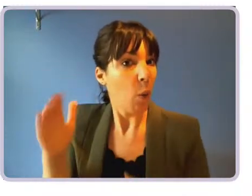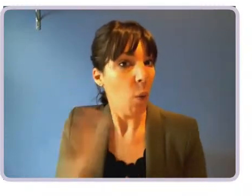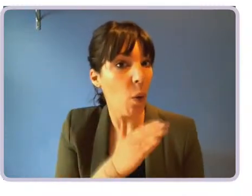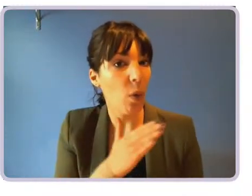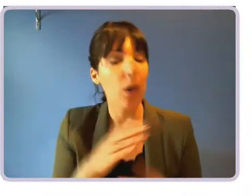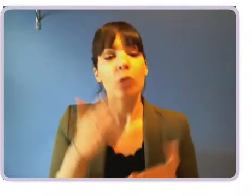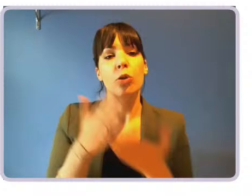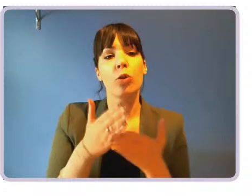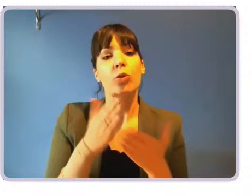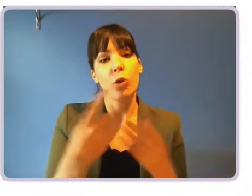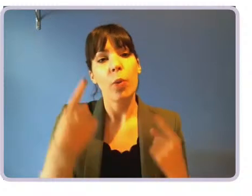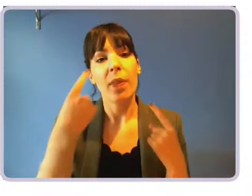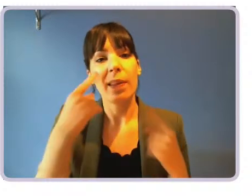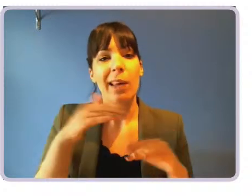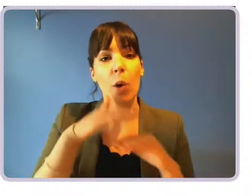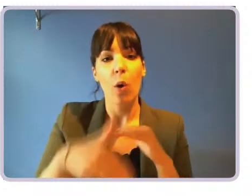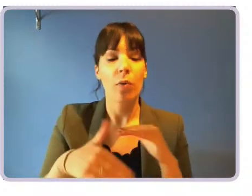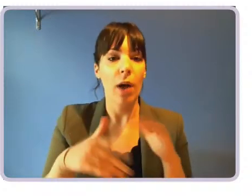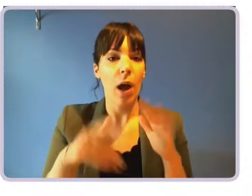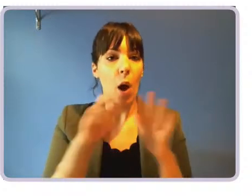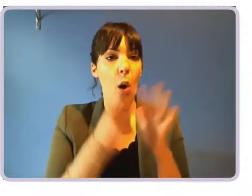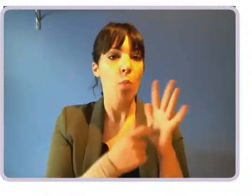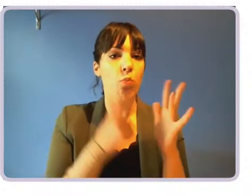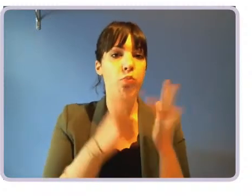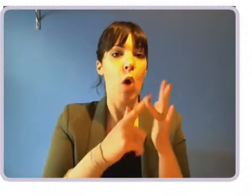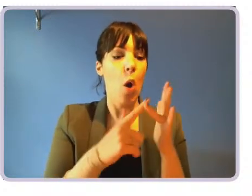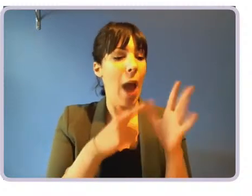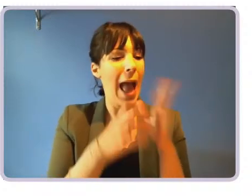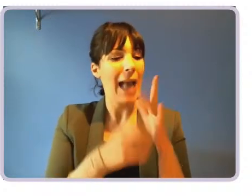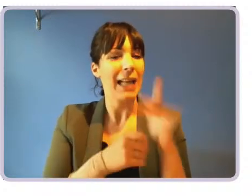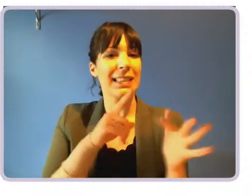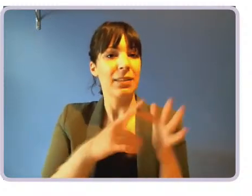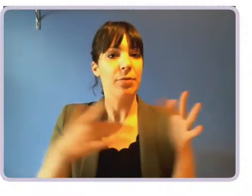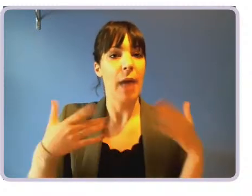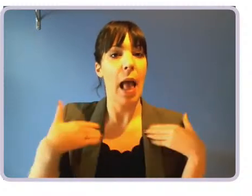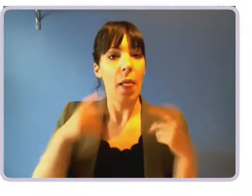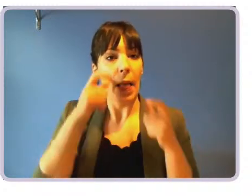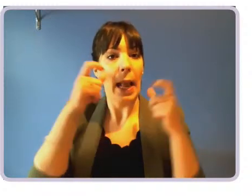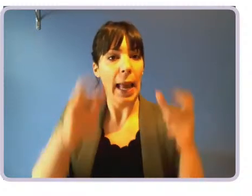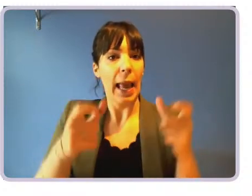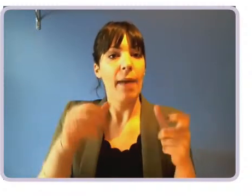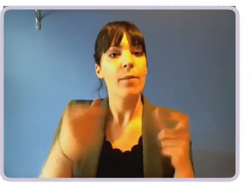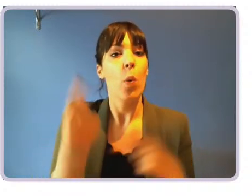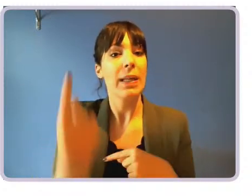which I've been pushing all along, and